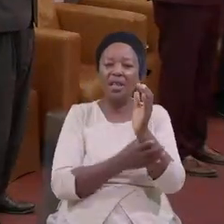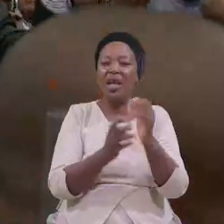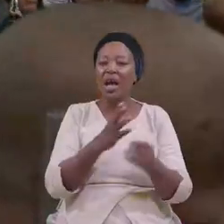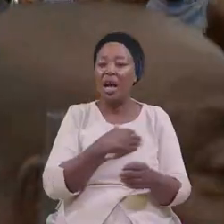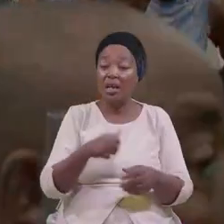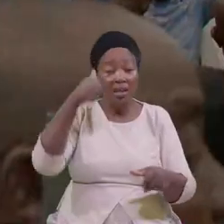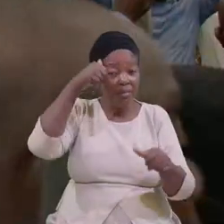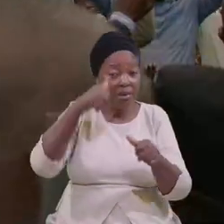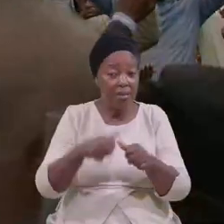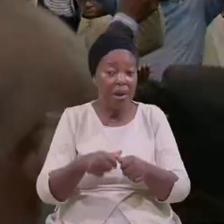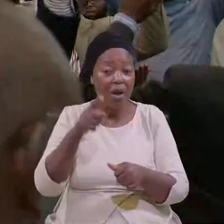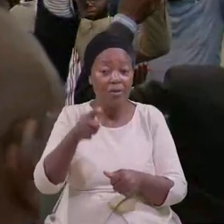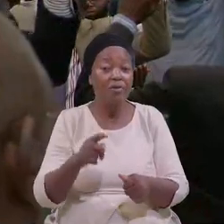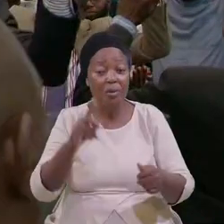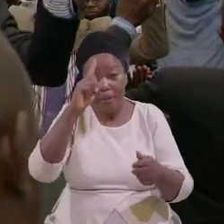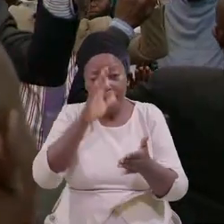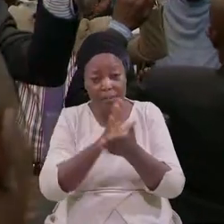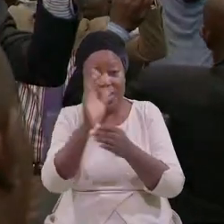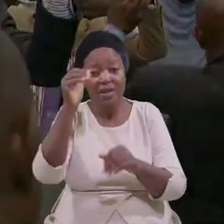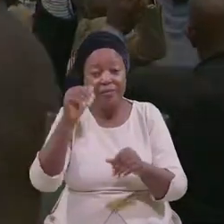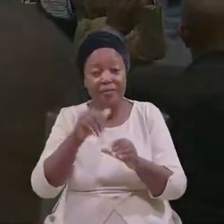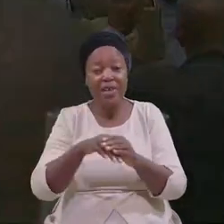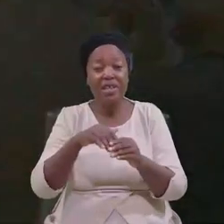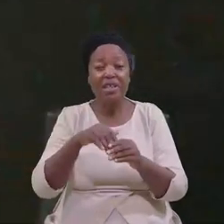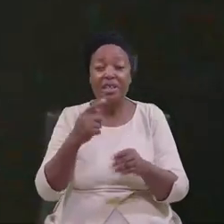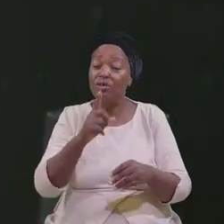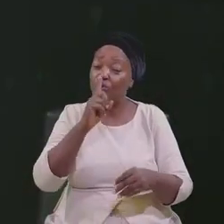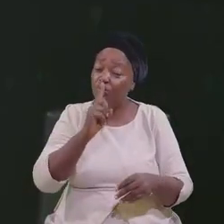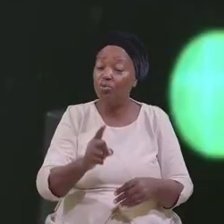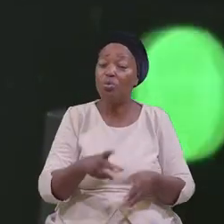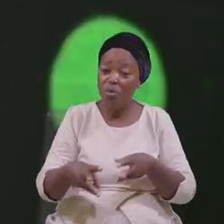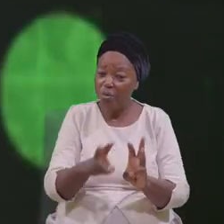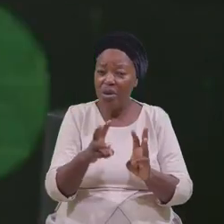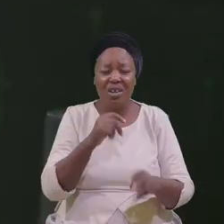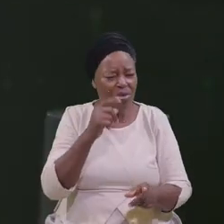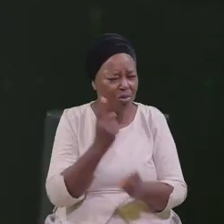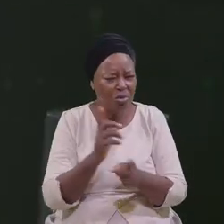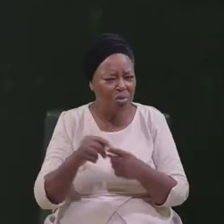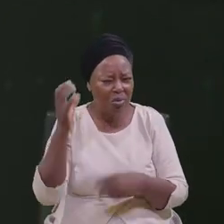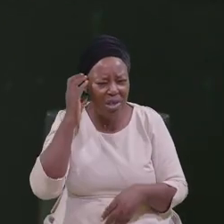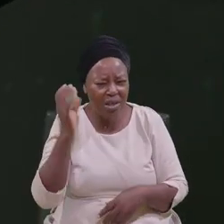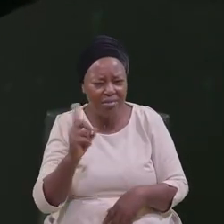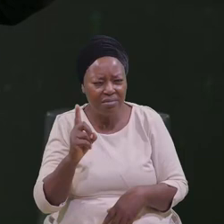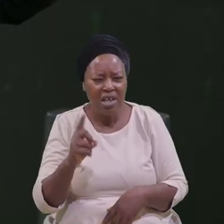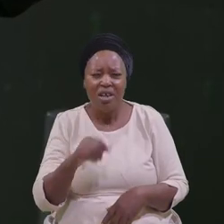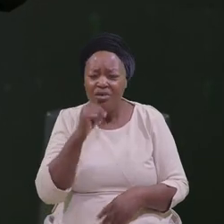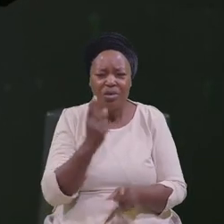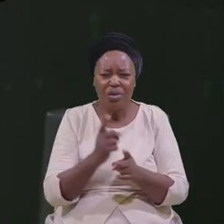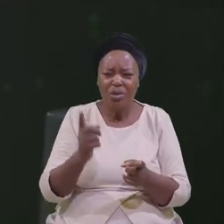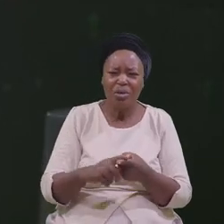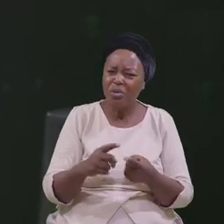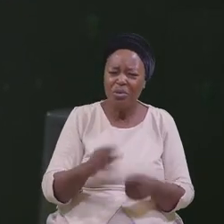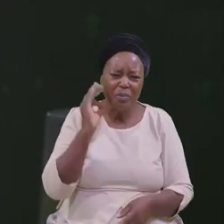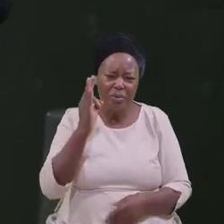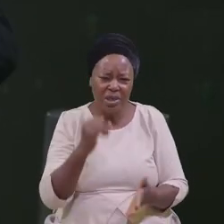remember, you believe in a very definite way. It's not just to hear. It's not just to even